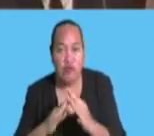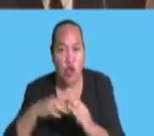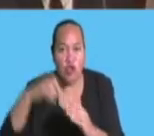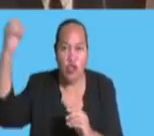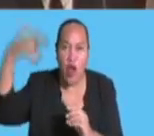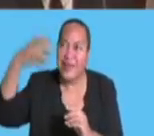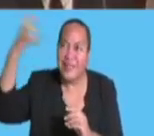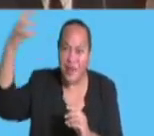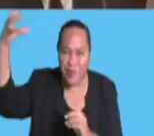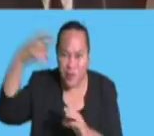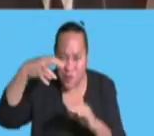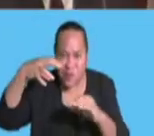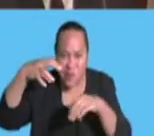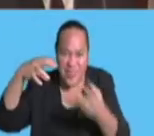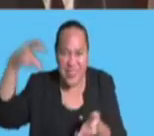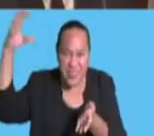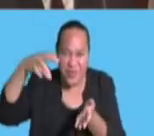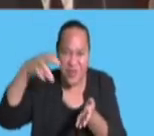systems, benefiting